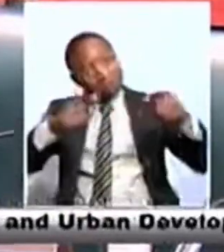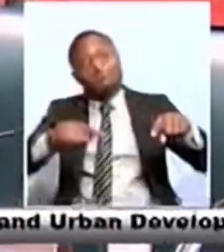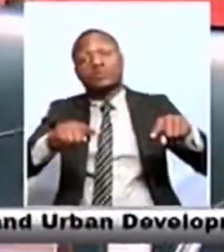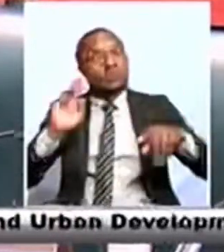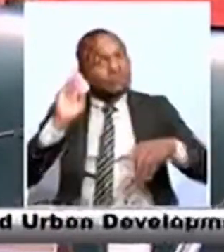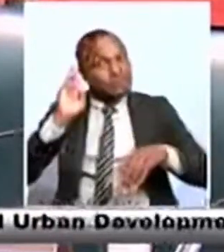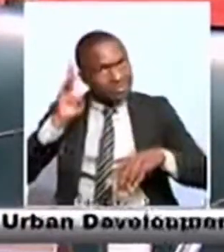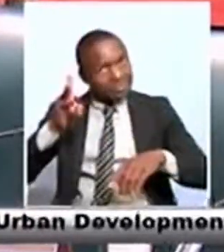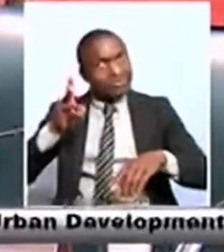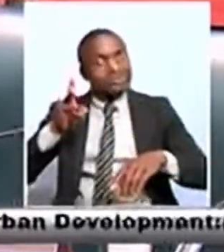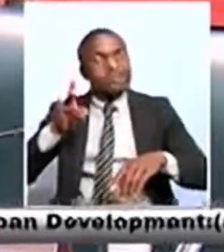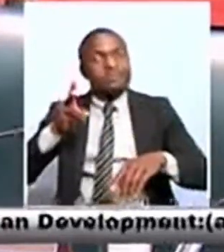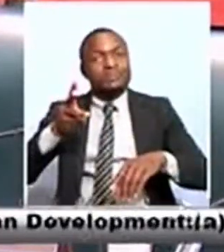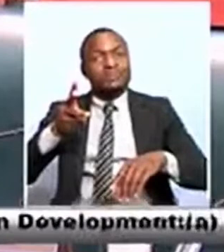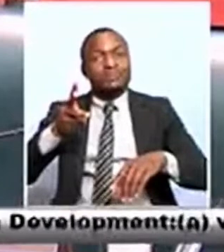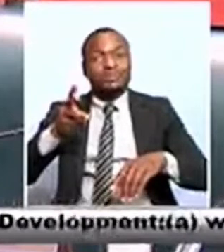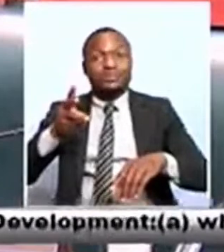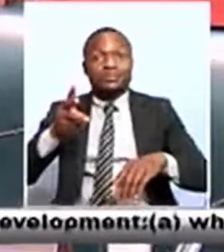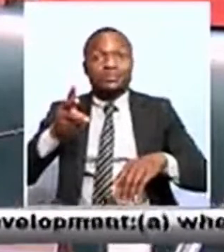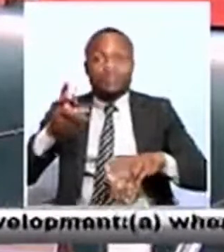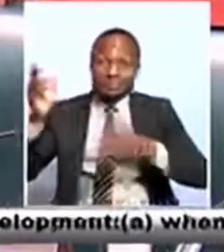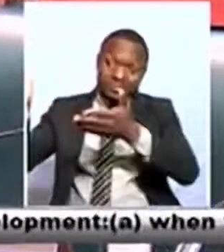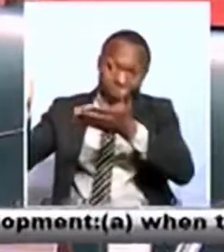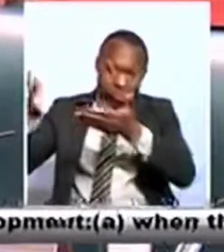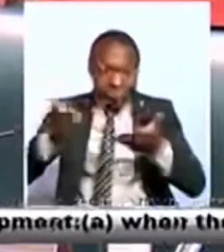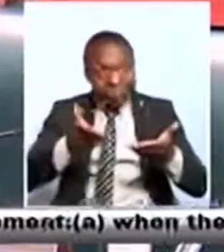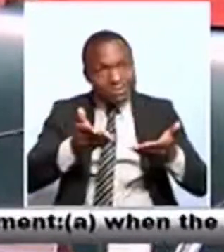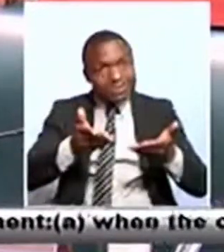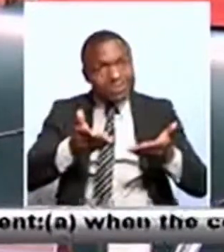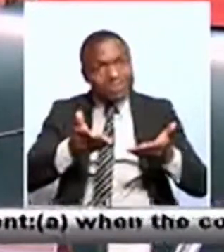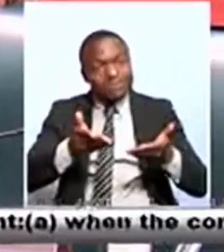going to, come up with